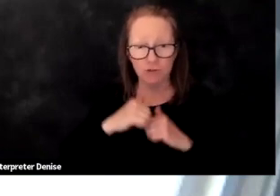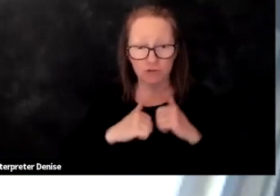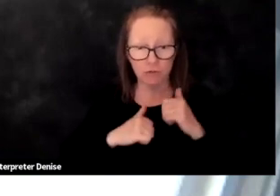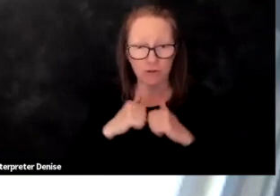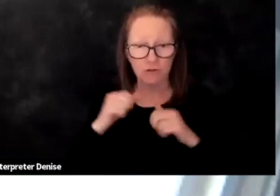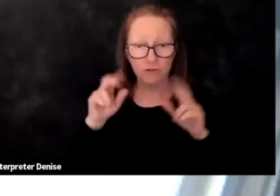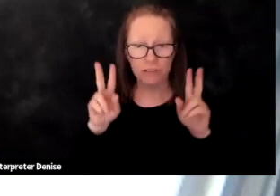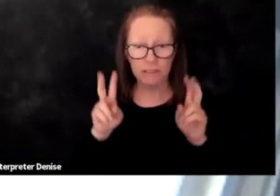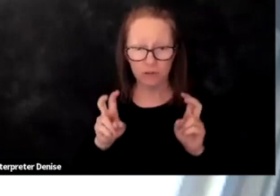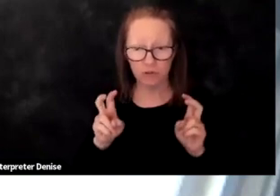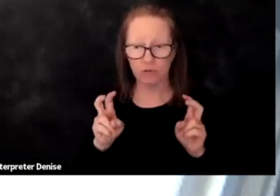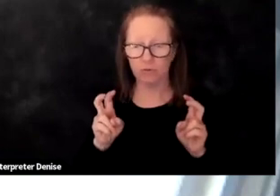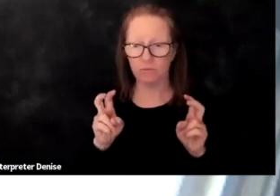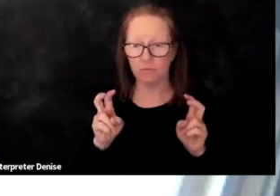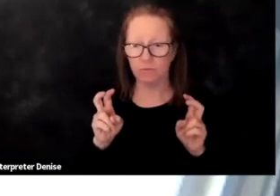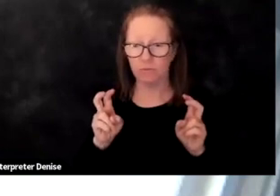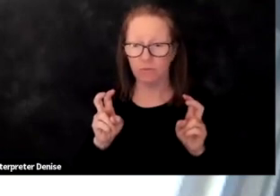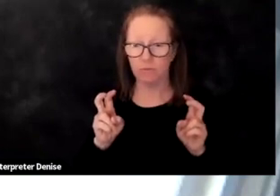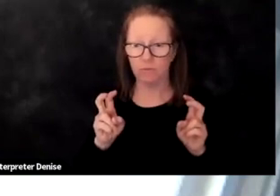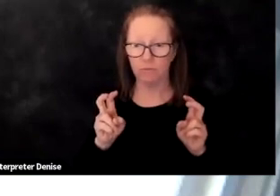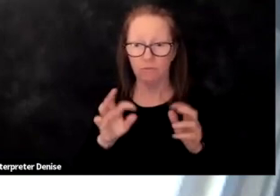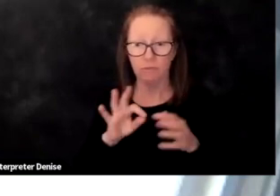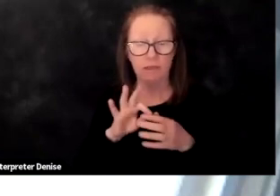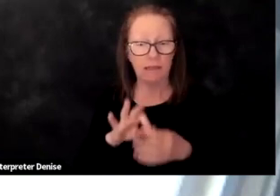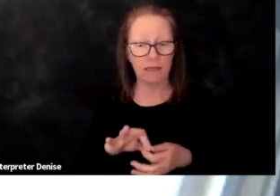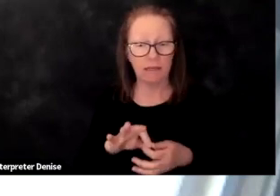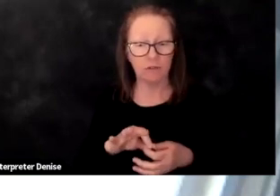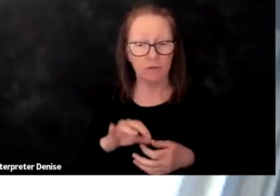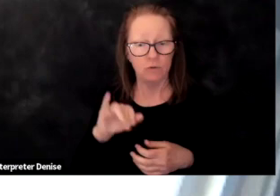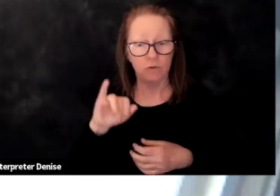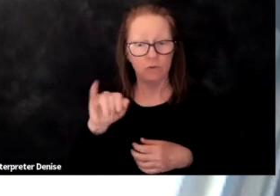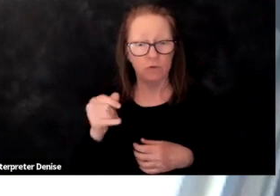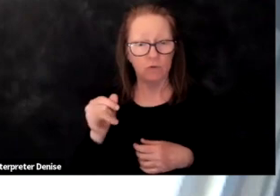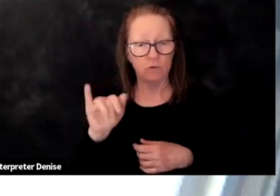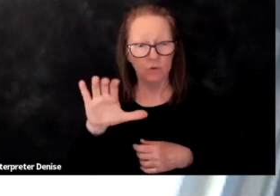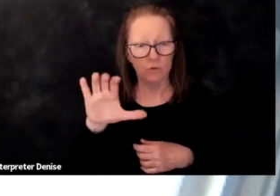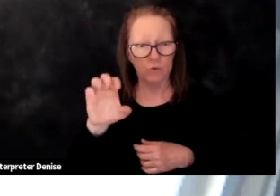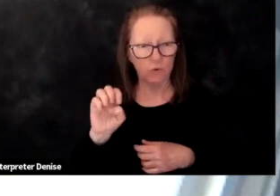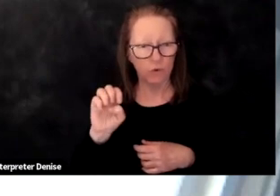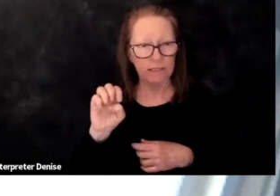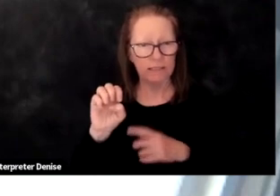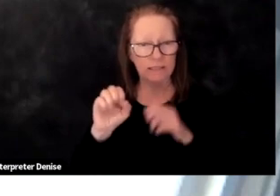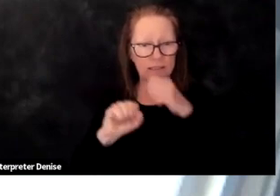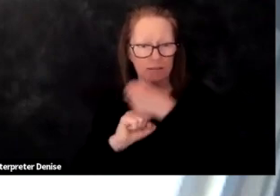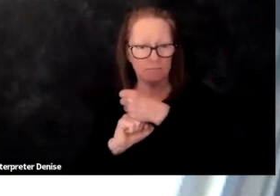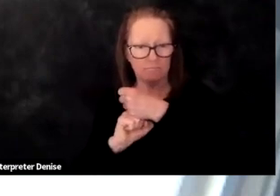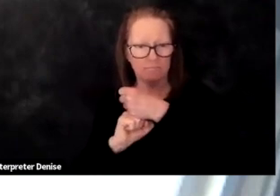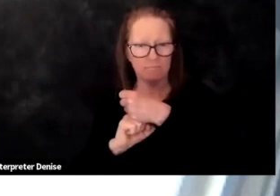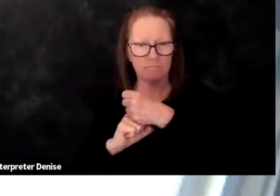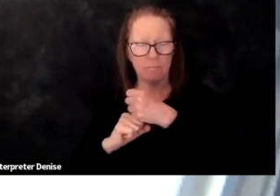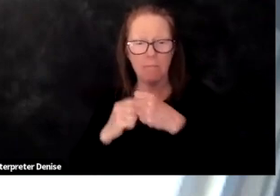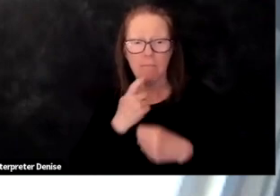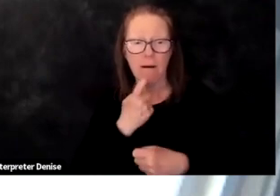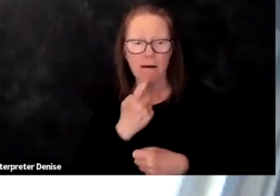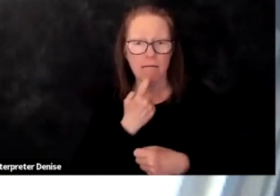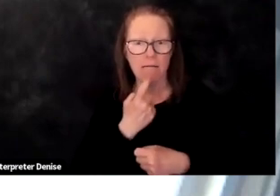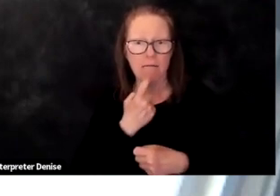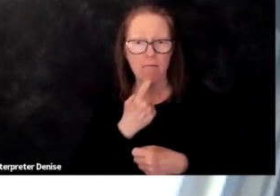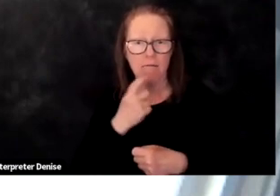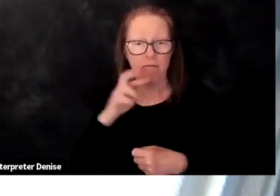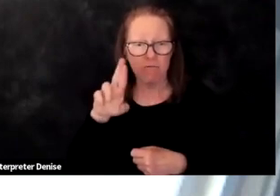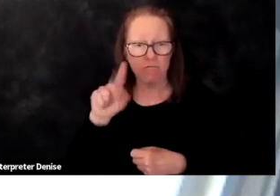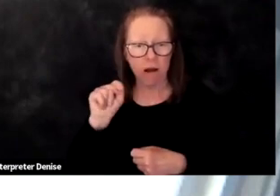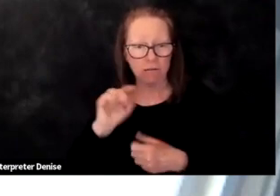as related to some of the joists and structures outside. The metal was rusting severely, and you do interiors check all the time,